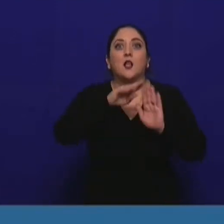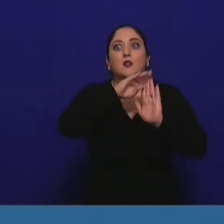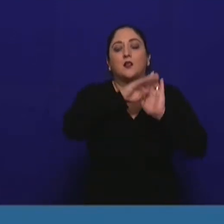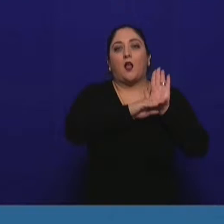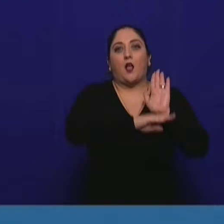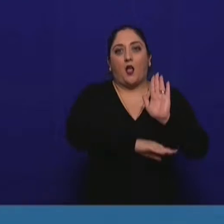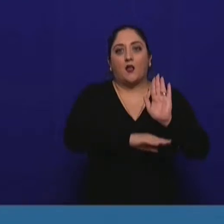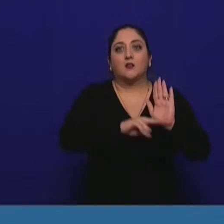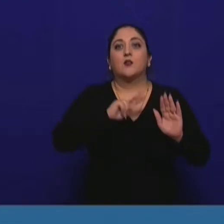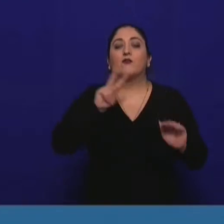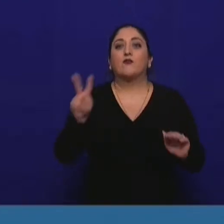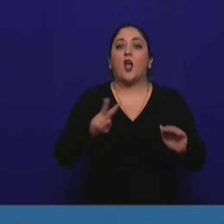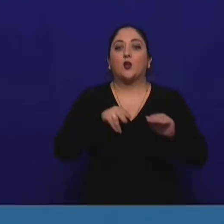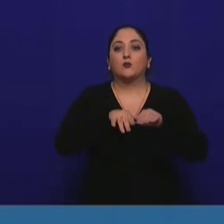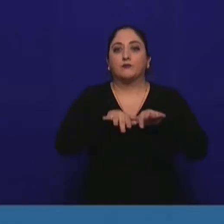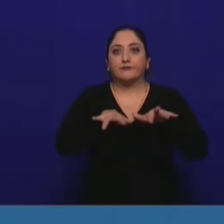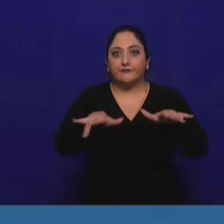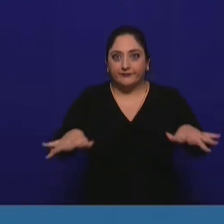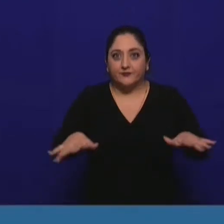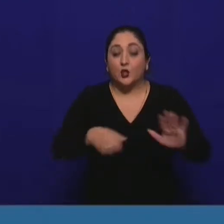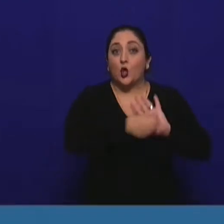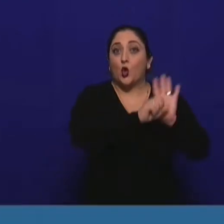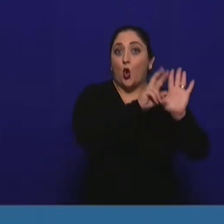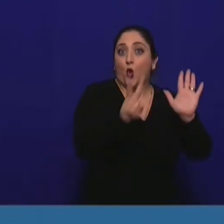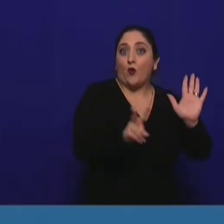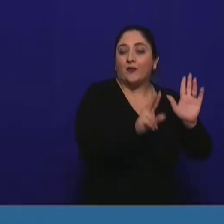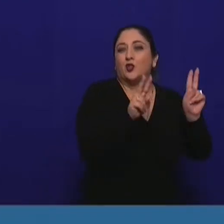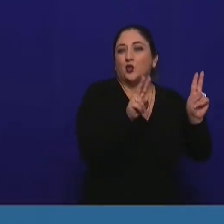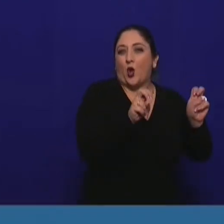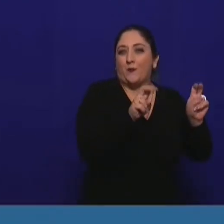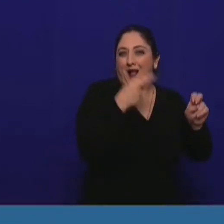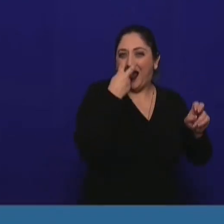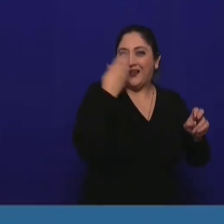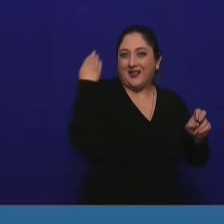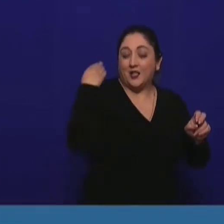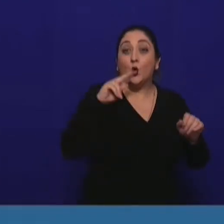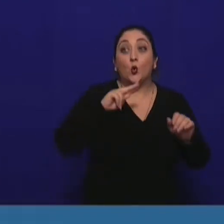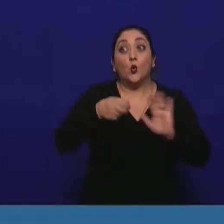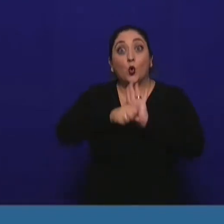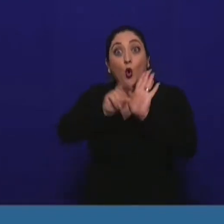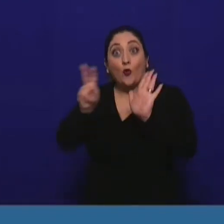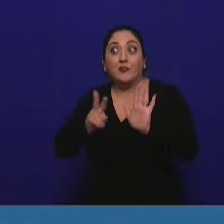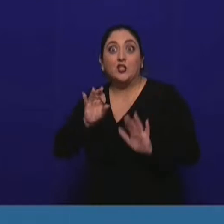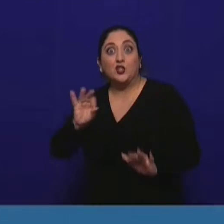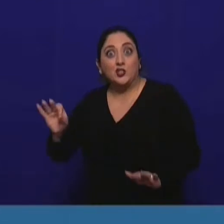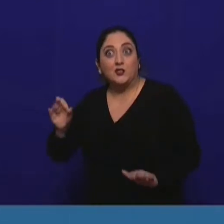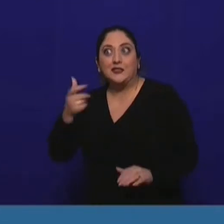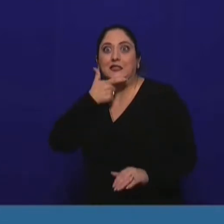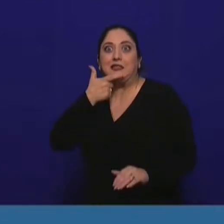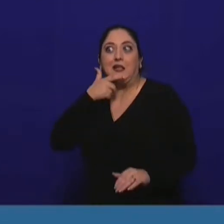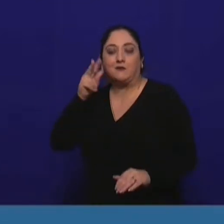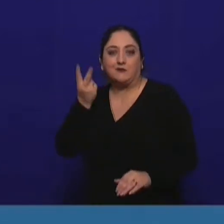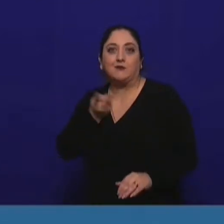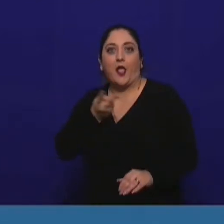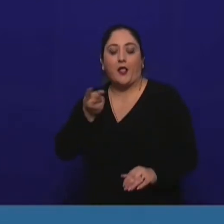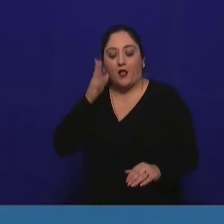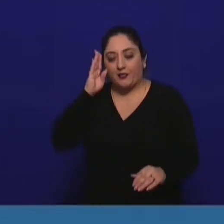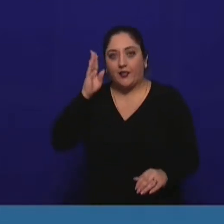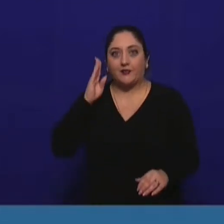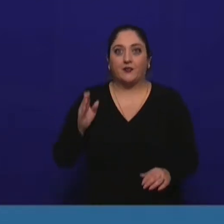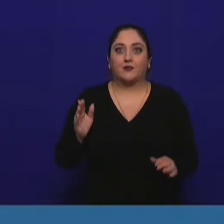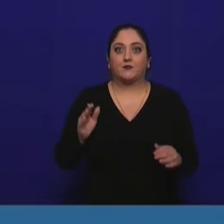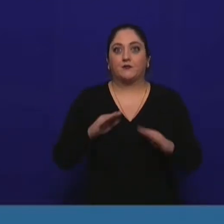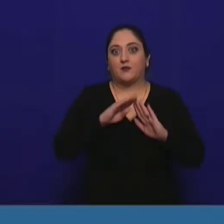nevitaw il-firxa kemm tal-coronavirus li nafu bih u kif ukoll tal-varjant. Aħna